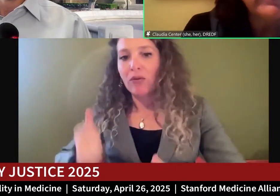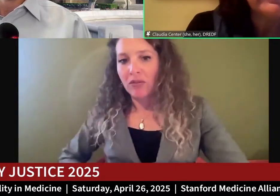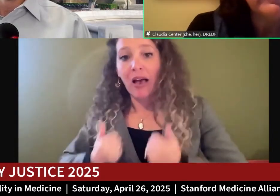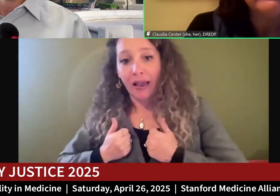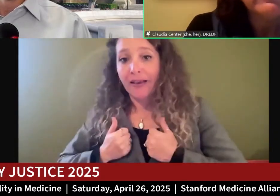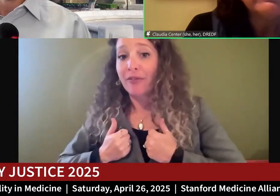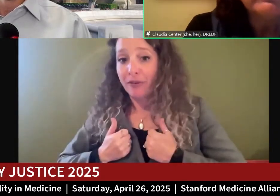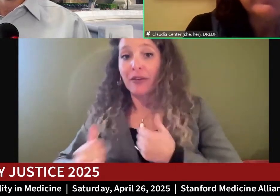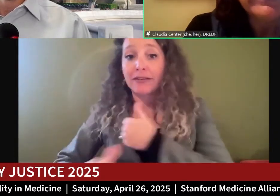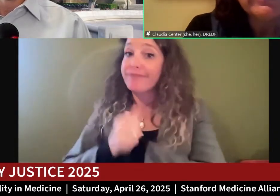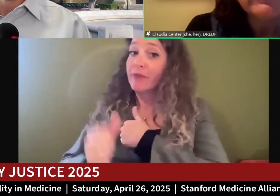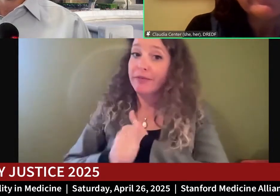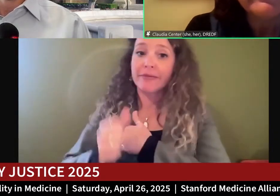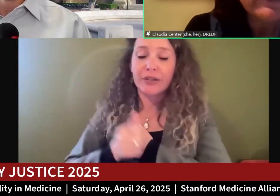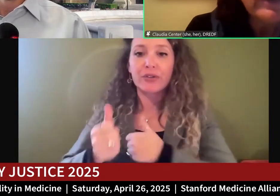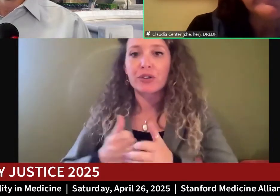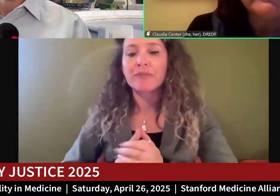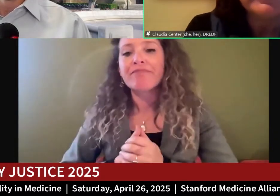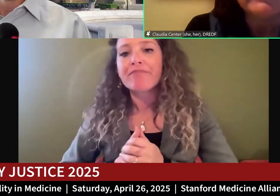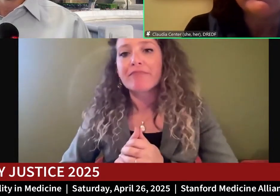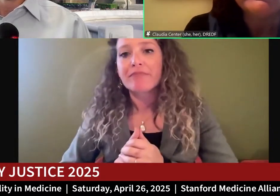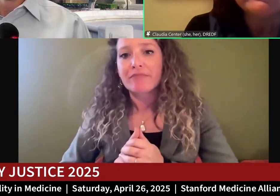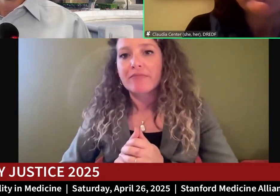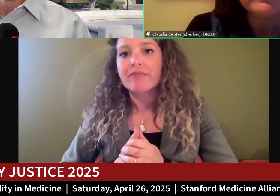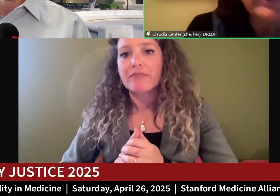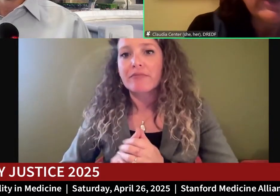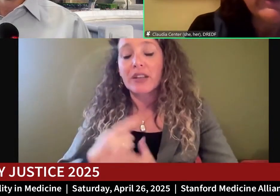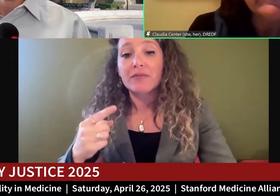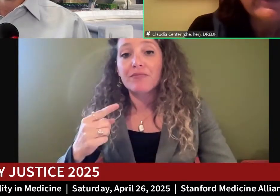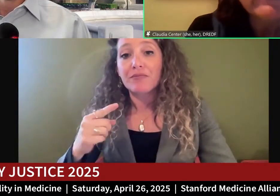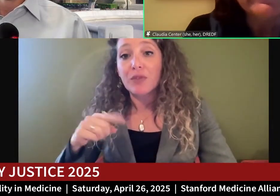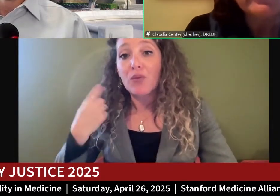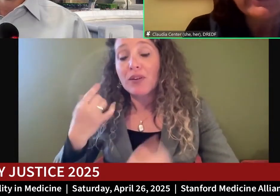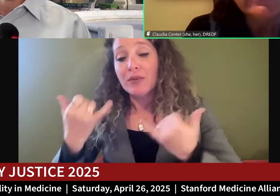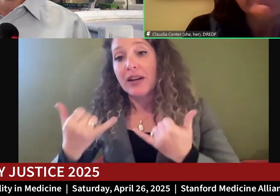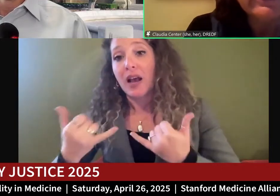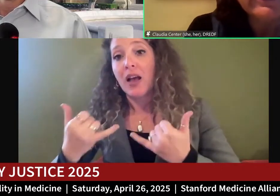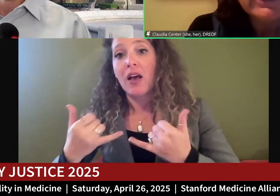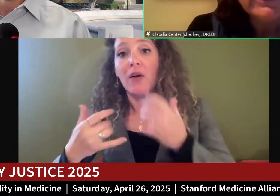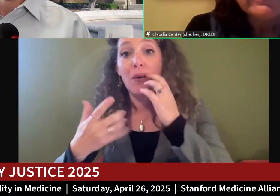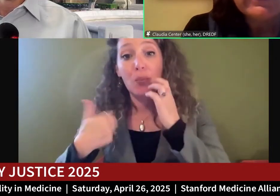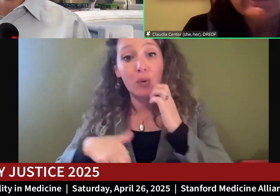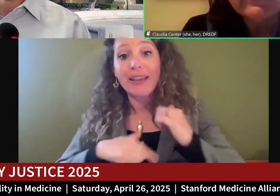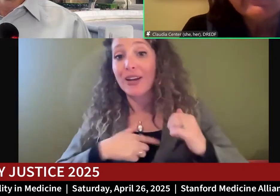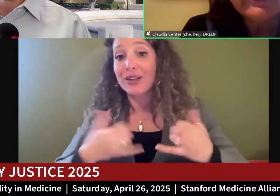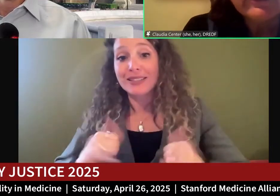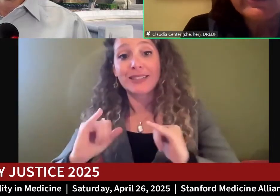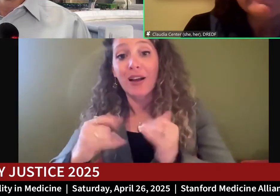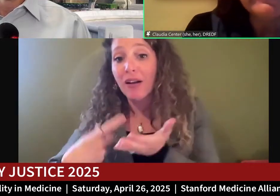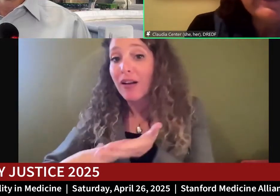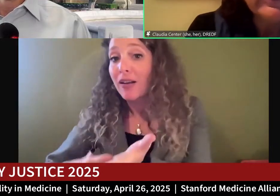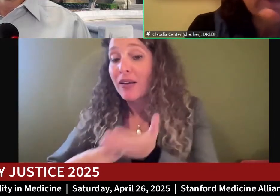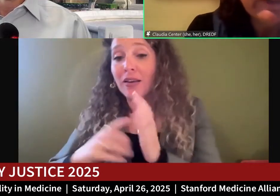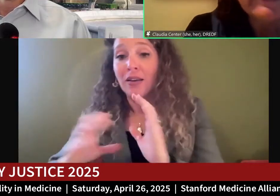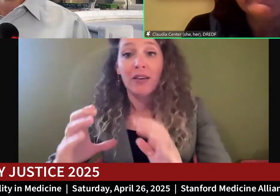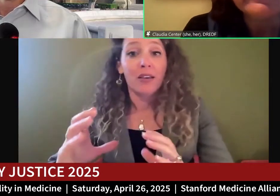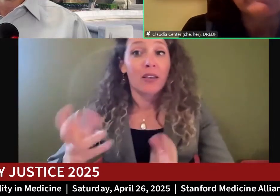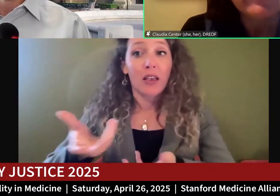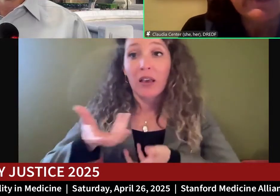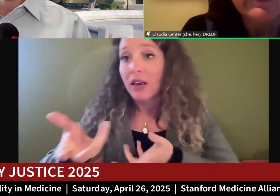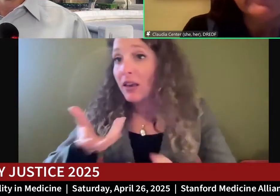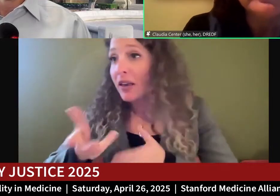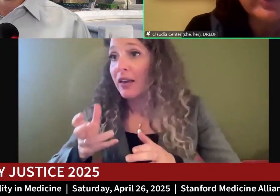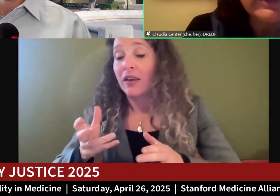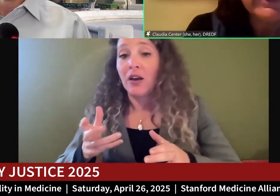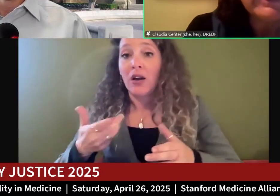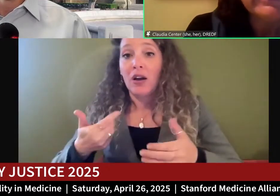that's, where we're still talking about it, but that's where we all end up, is trying to activate on all these issues and then